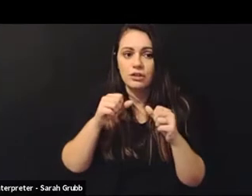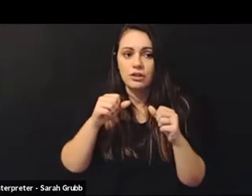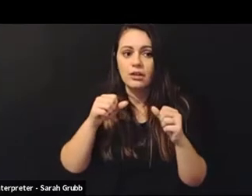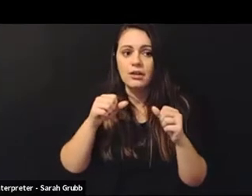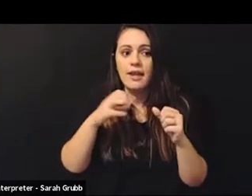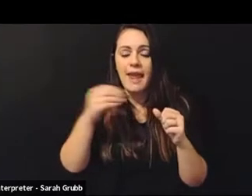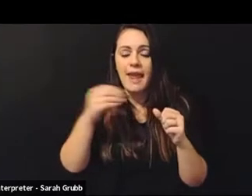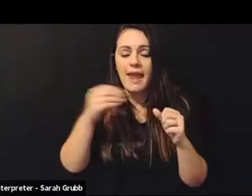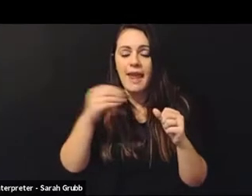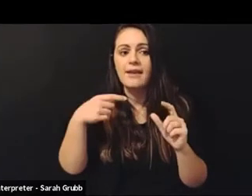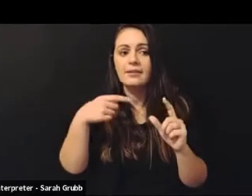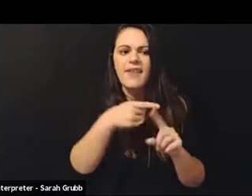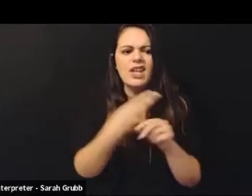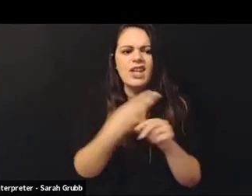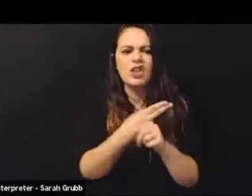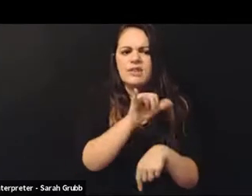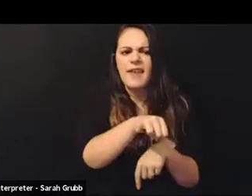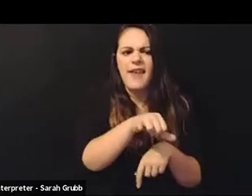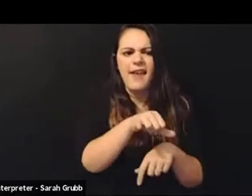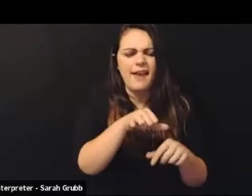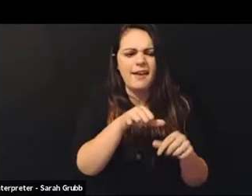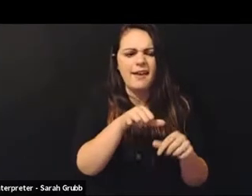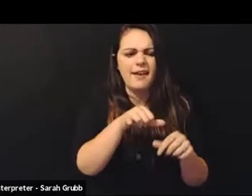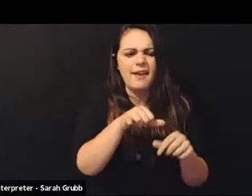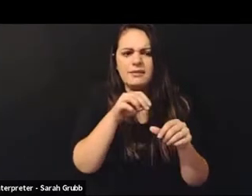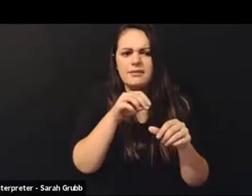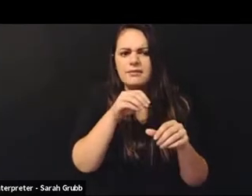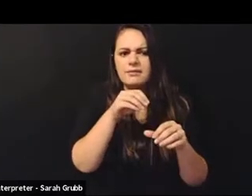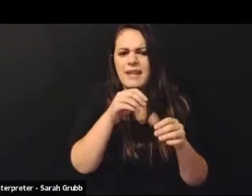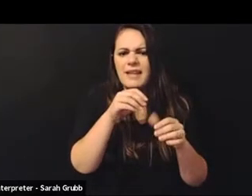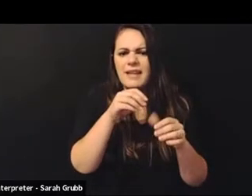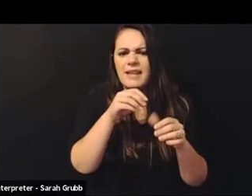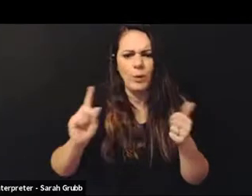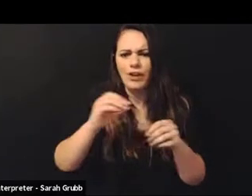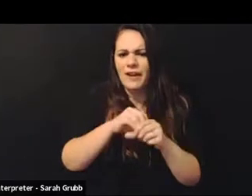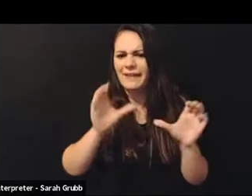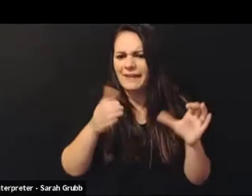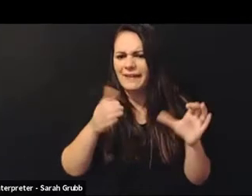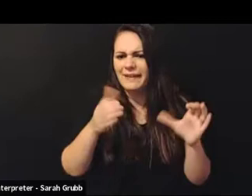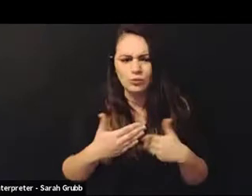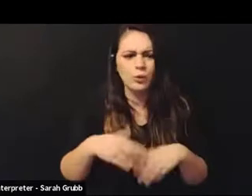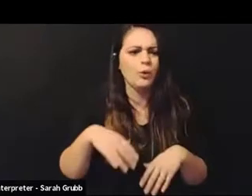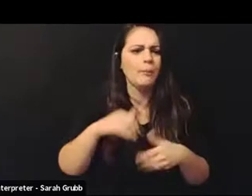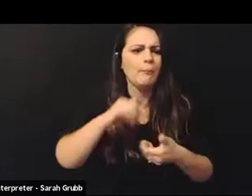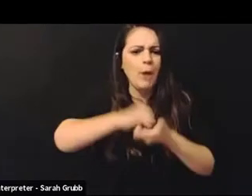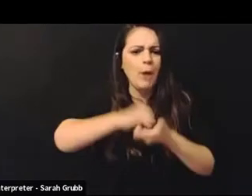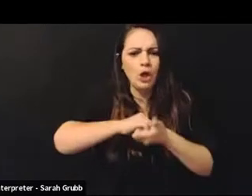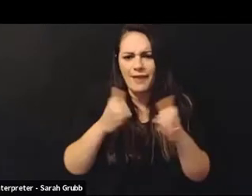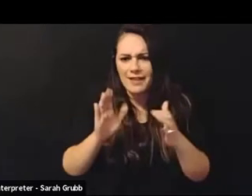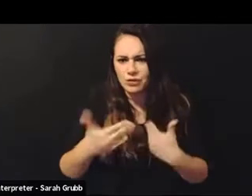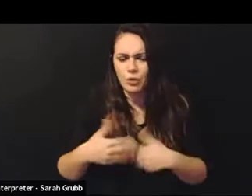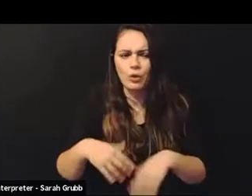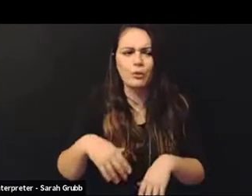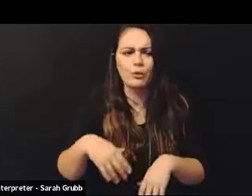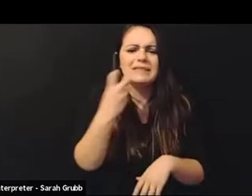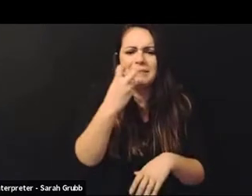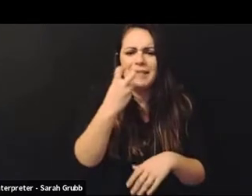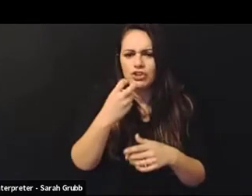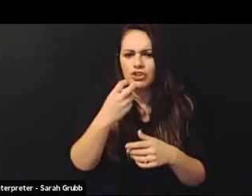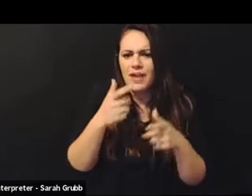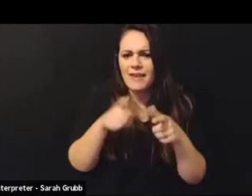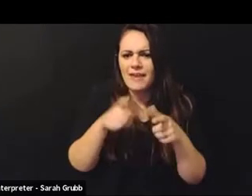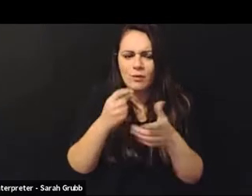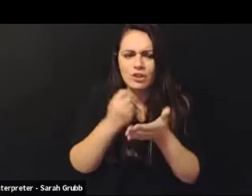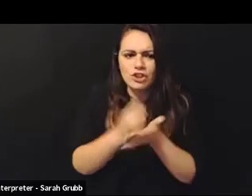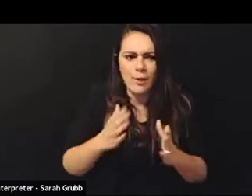her classroom, the partner classroom, the speech and language therapist room, the sensory room,